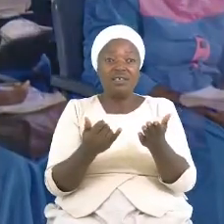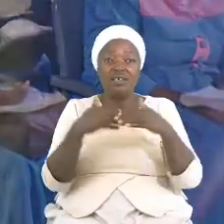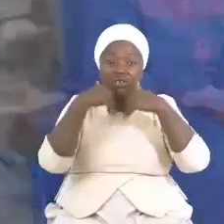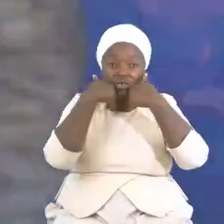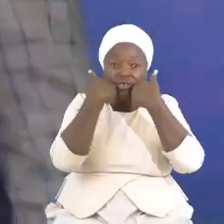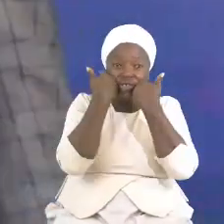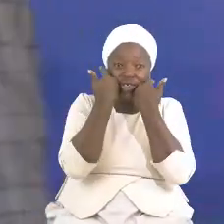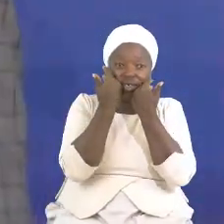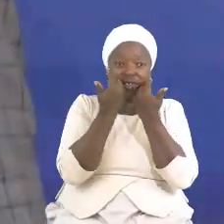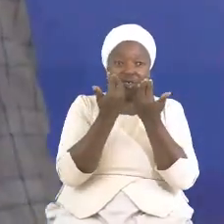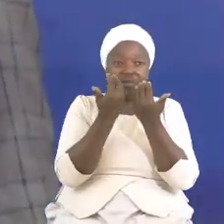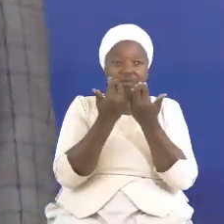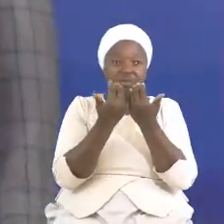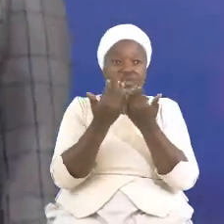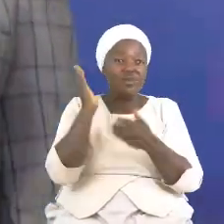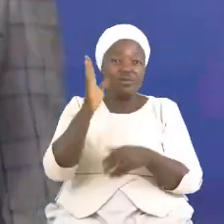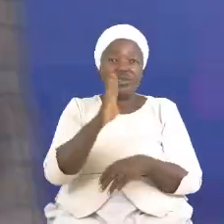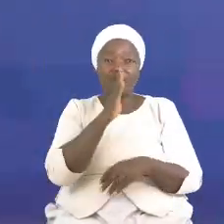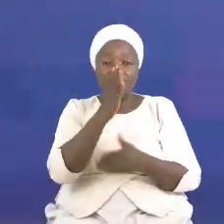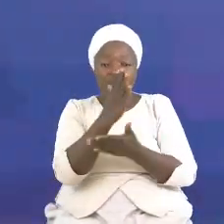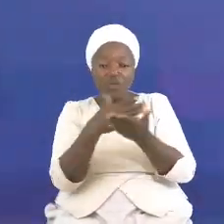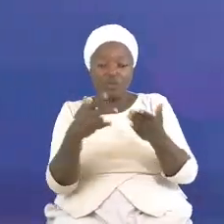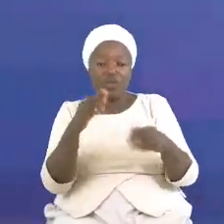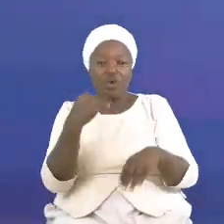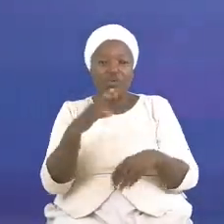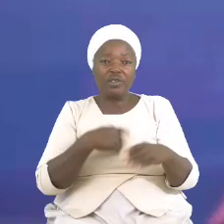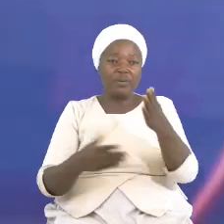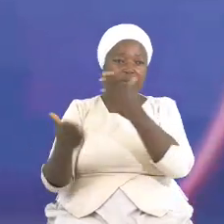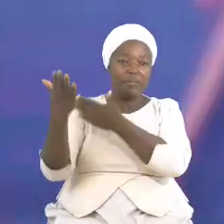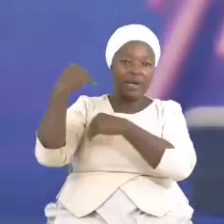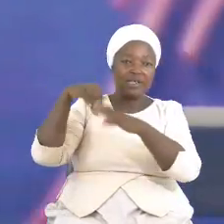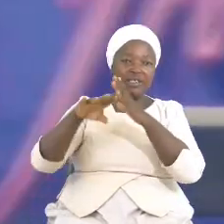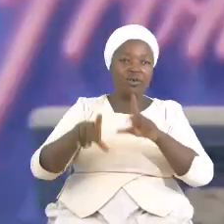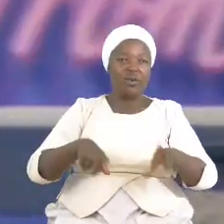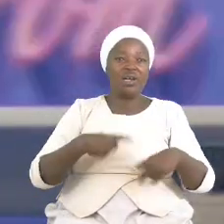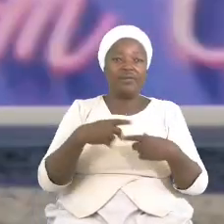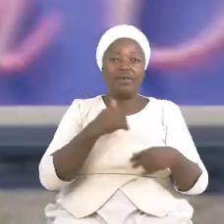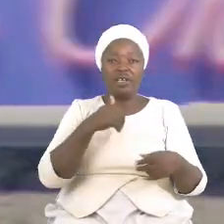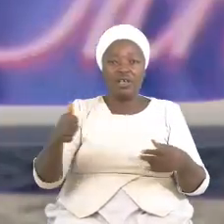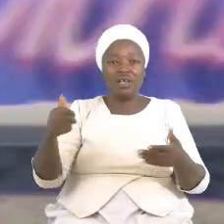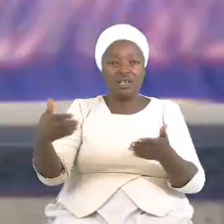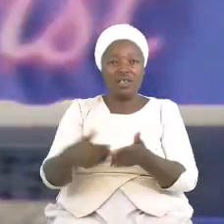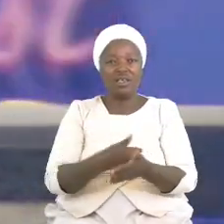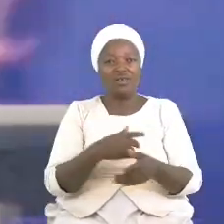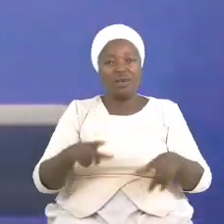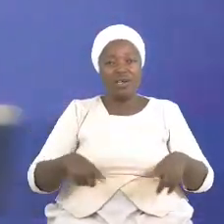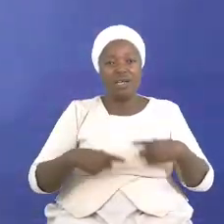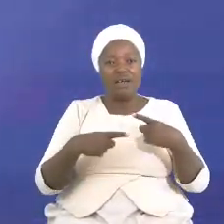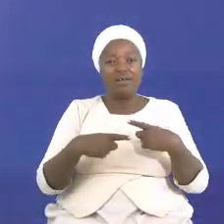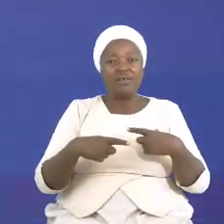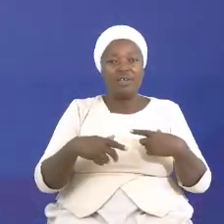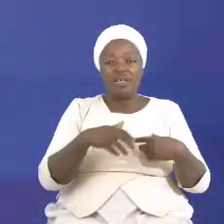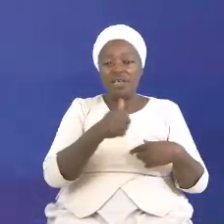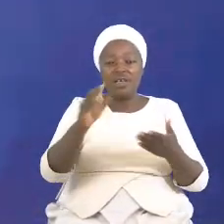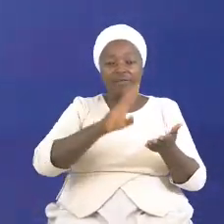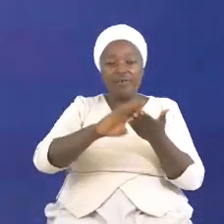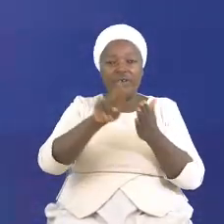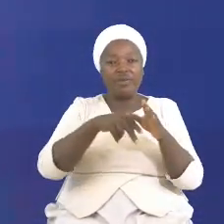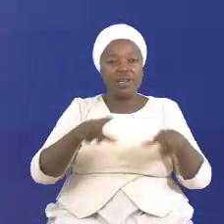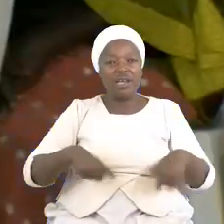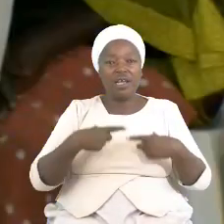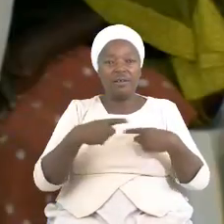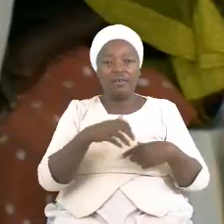shame, will be something of the past in your life. A new life, a forgiven life, a